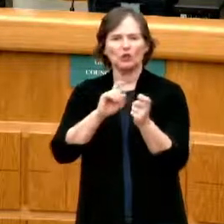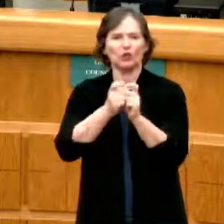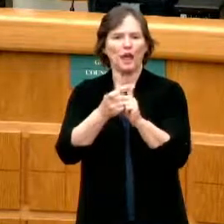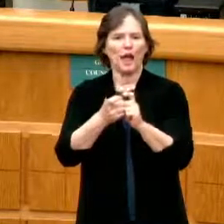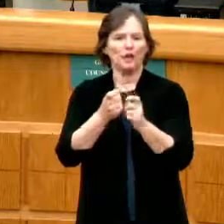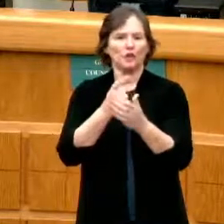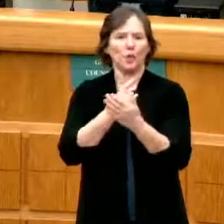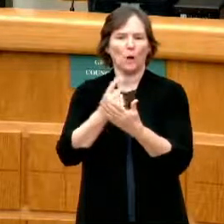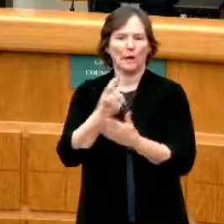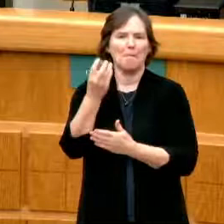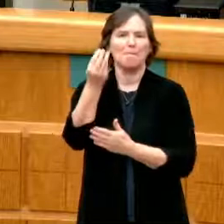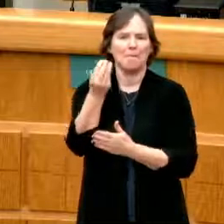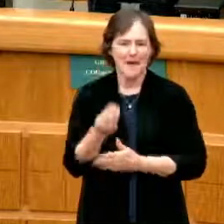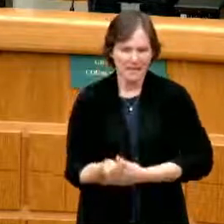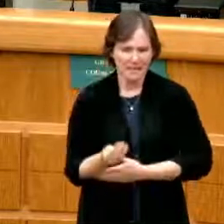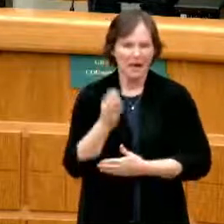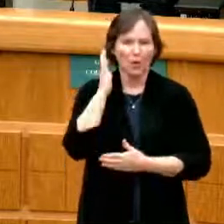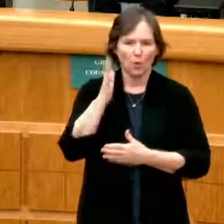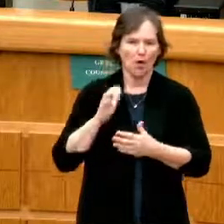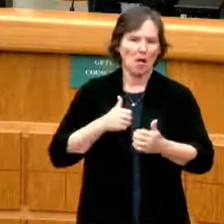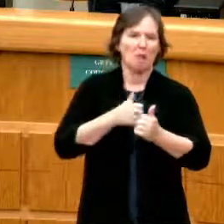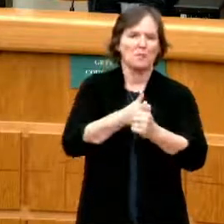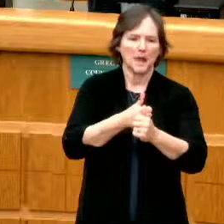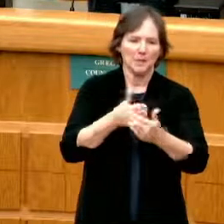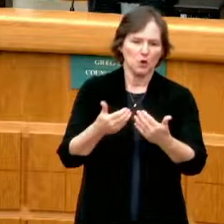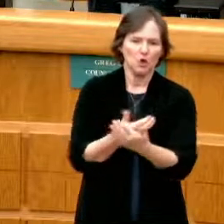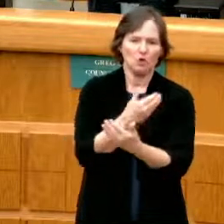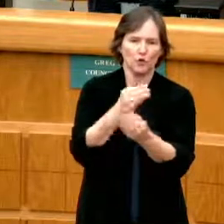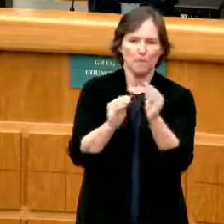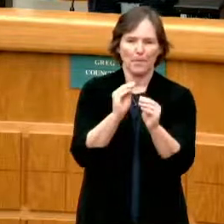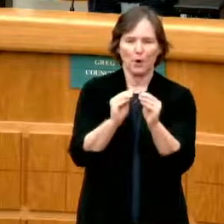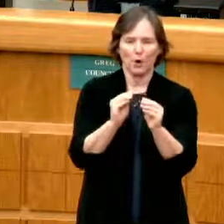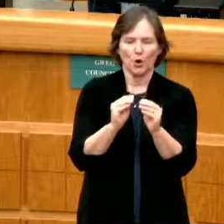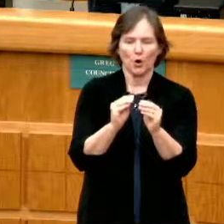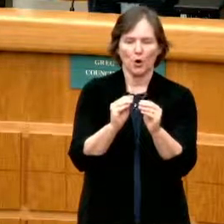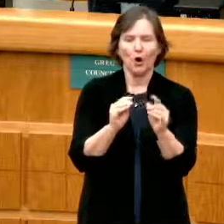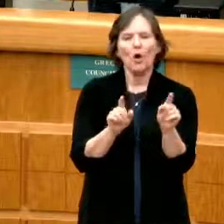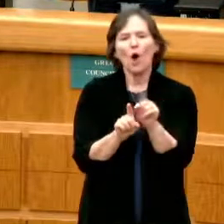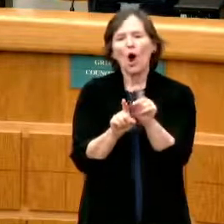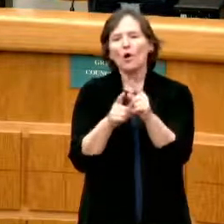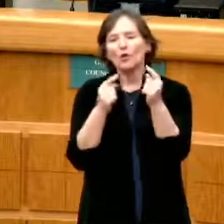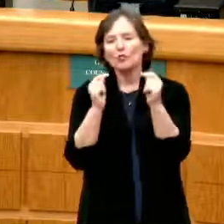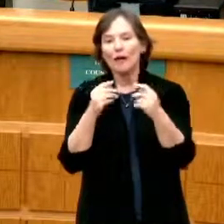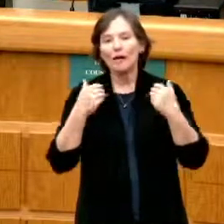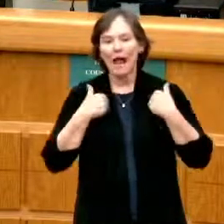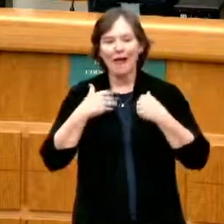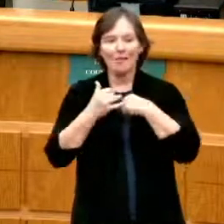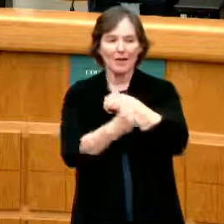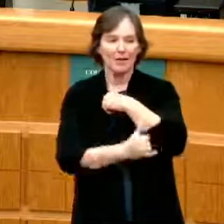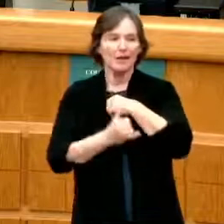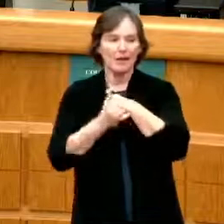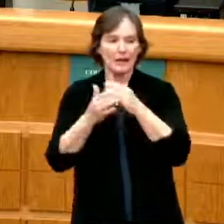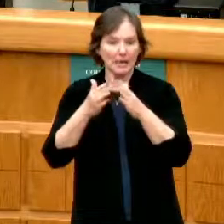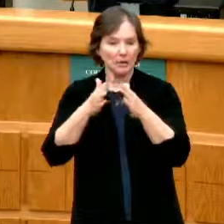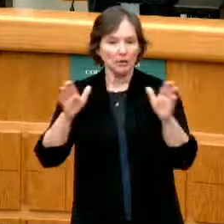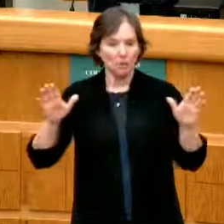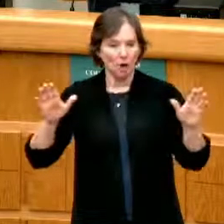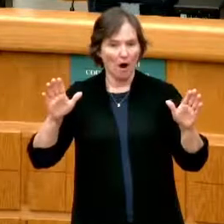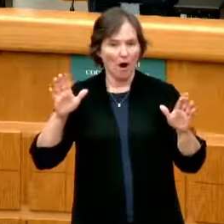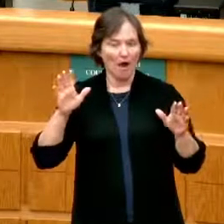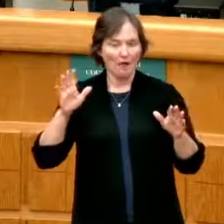and we are working to also include a county-wide vaccination number that includes all providers.